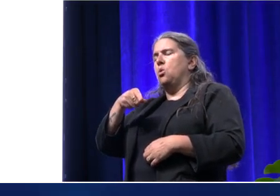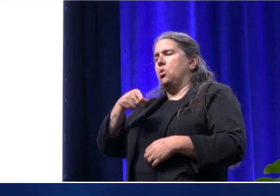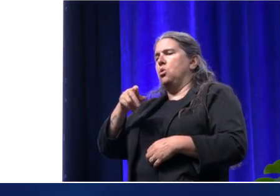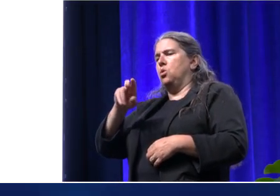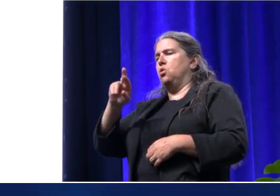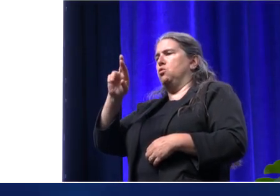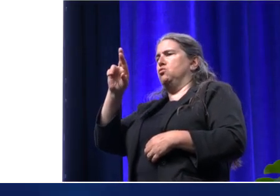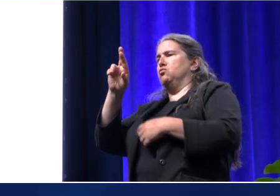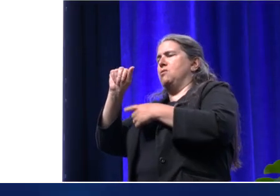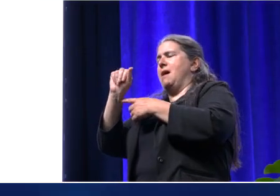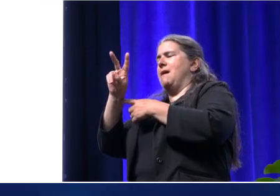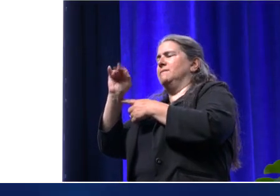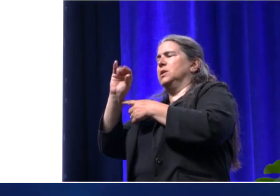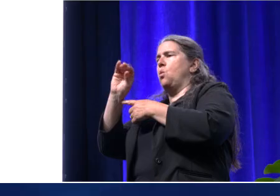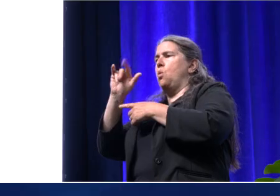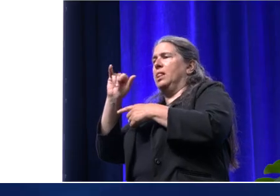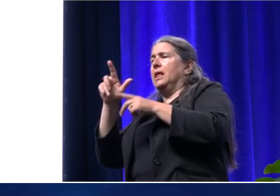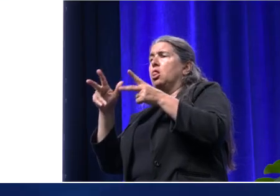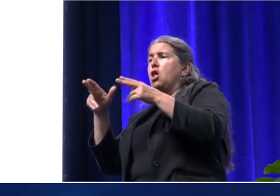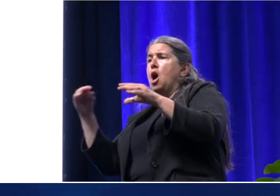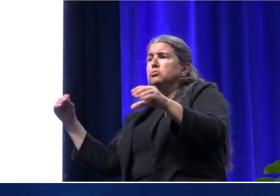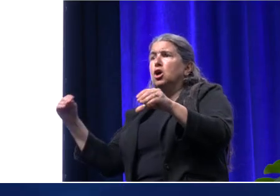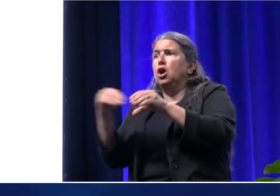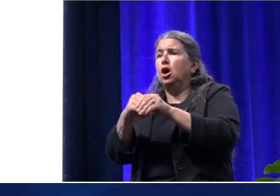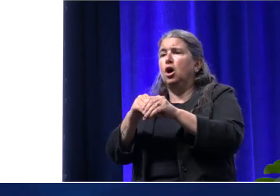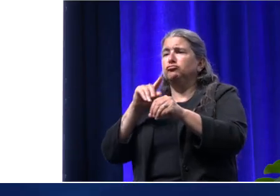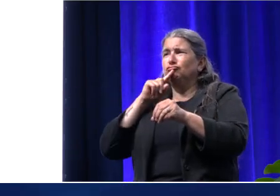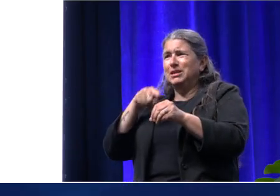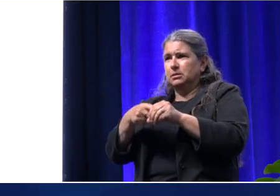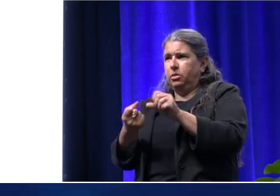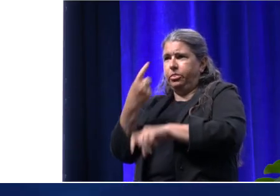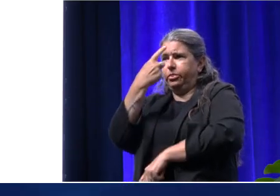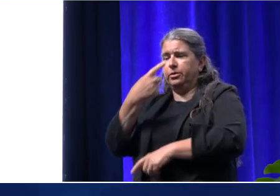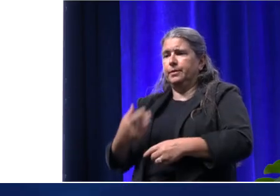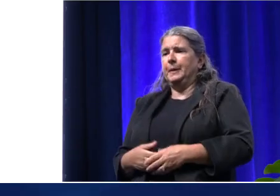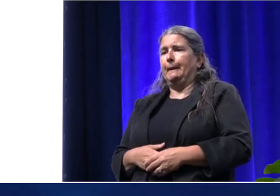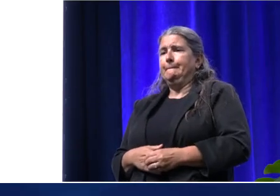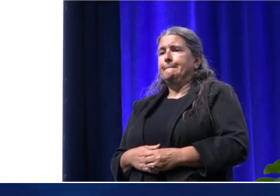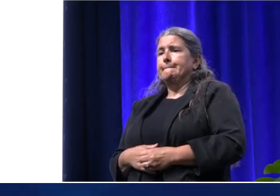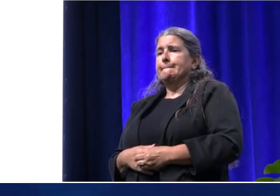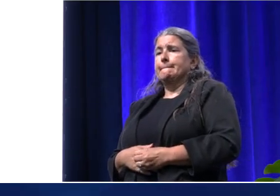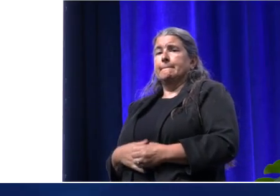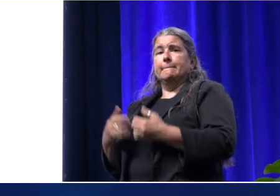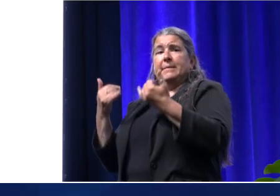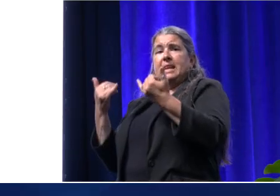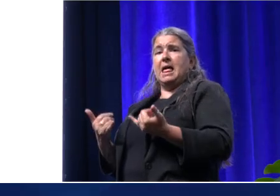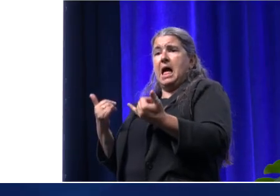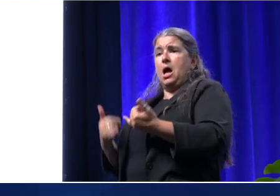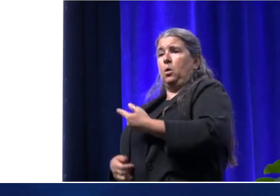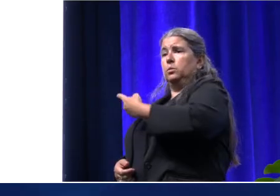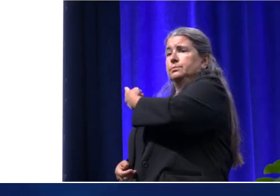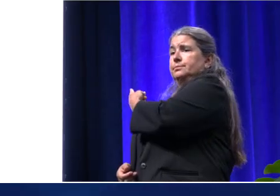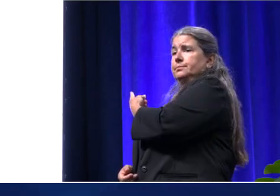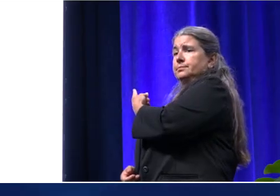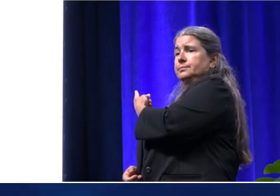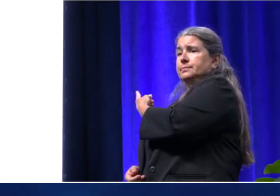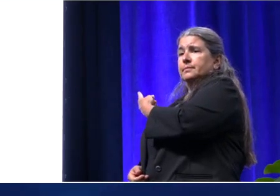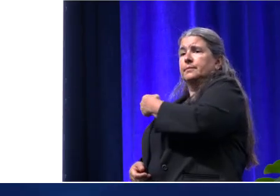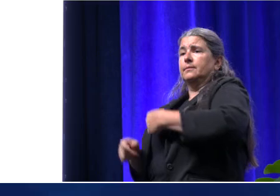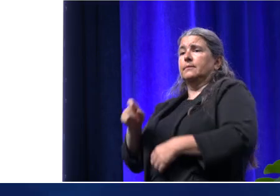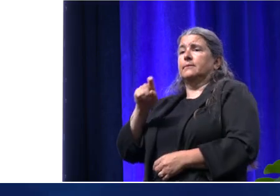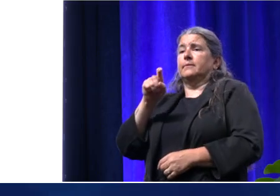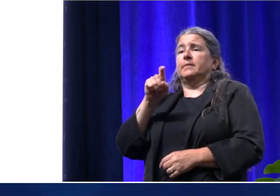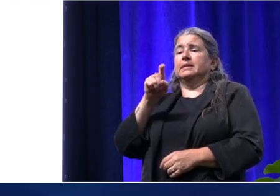it in a Xanax bar, and you get something as distinctive as fentanyl showing up somewhere where people don't expect